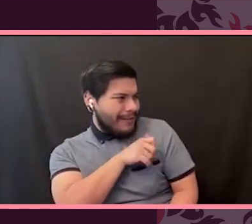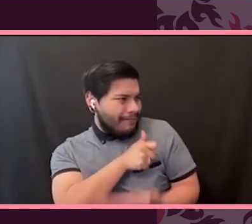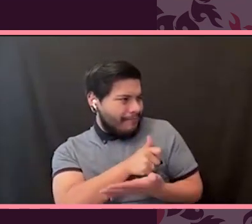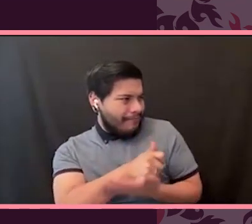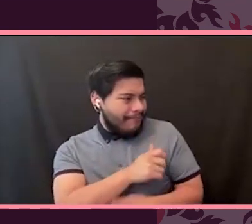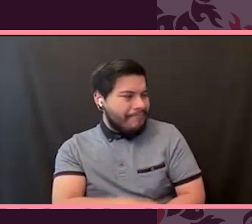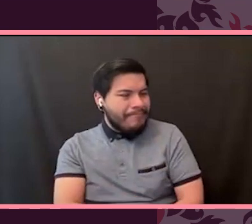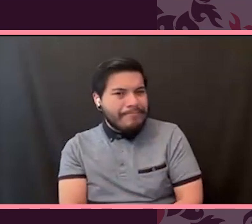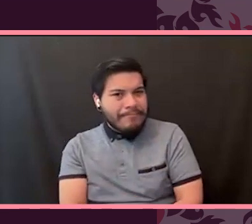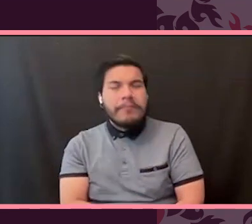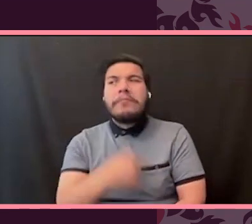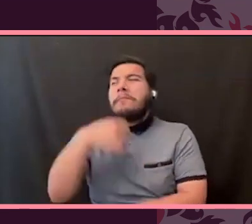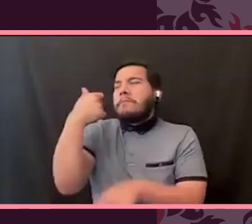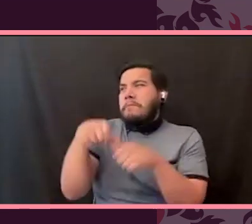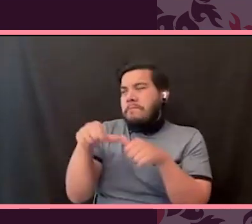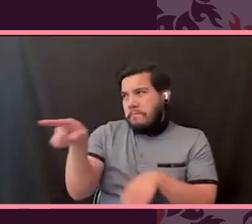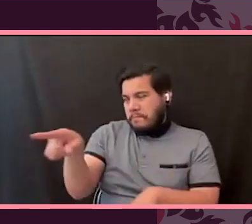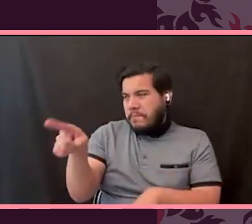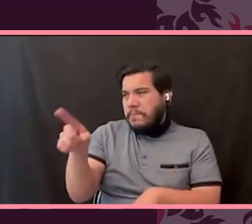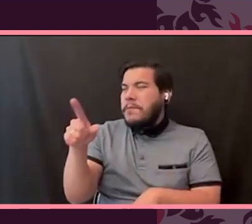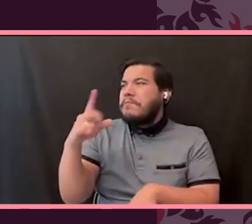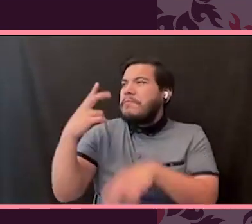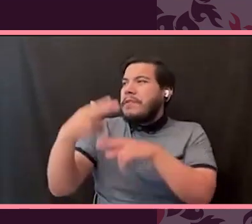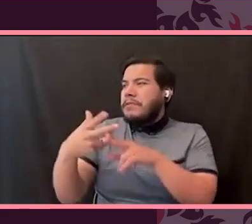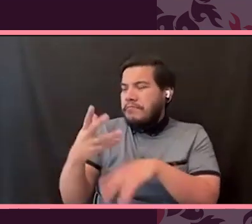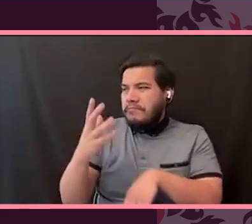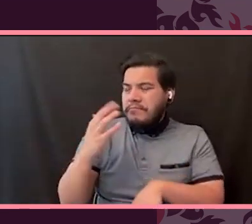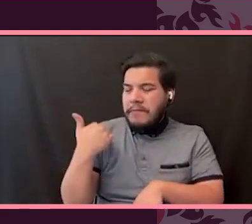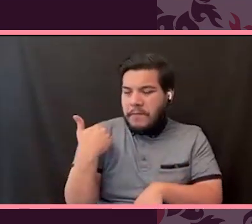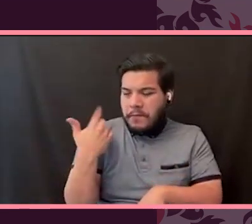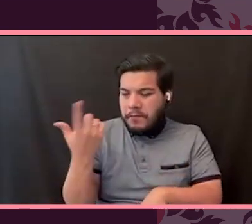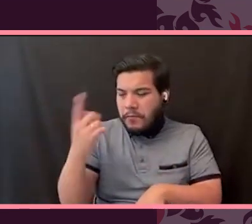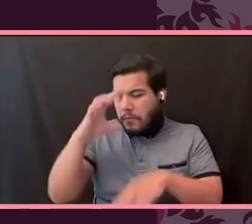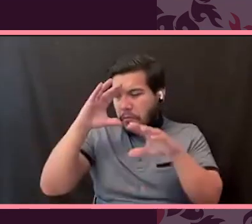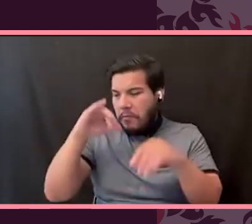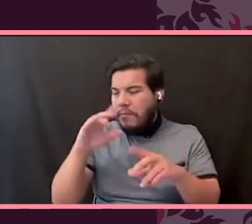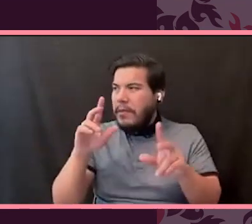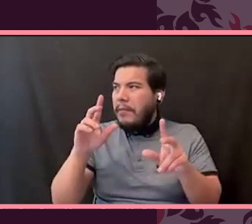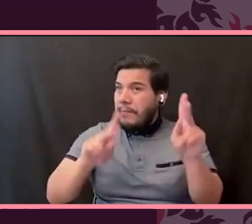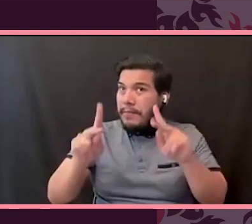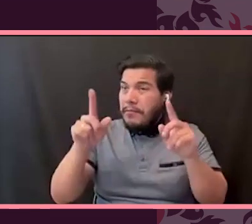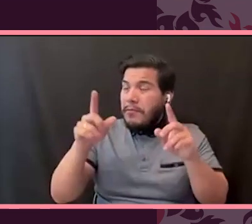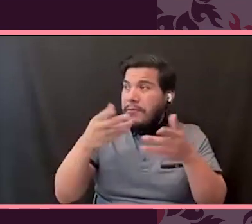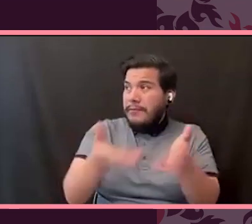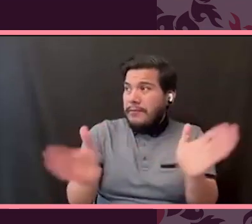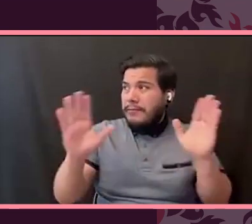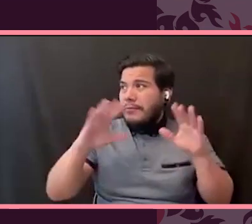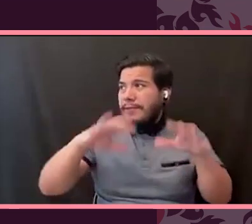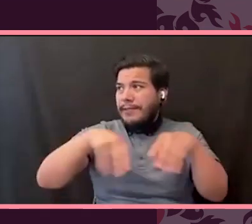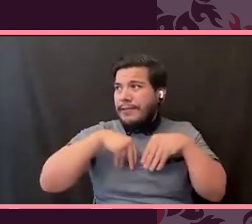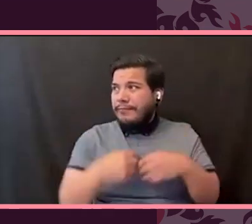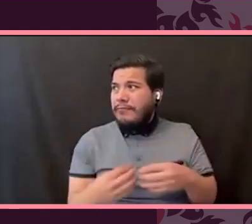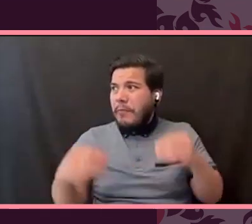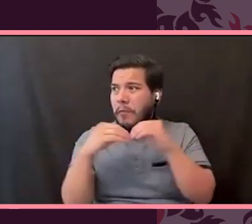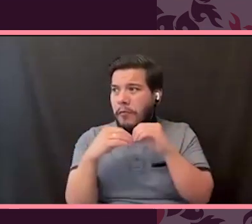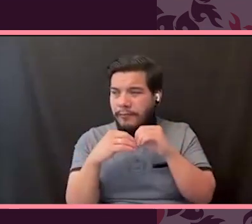I remember you saying once that you had hoped that people would be more accepting. Do you remember talking Yes, about thank you. I